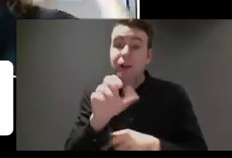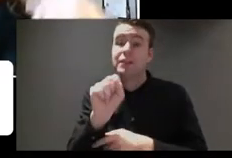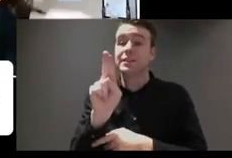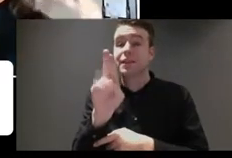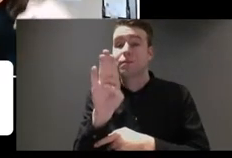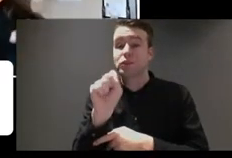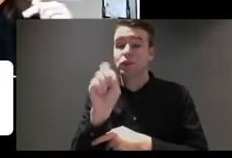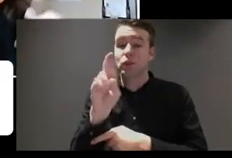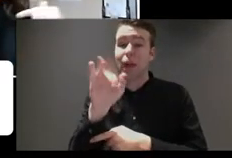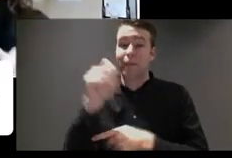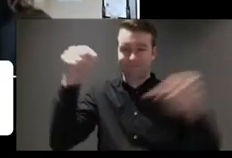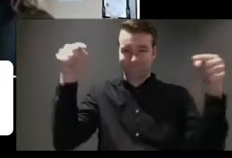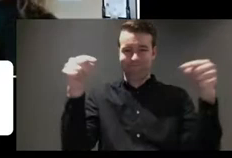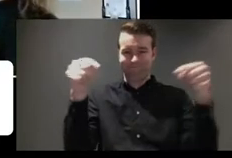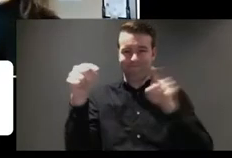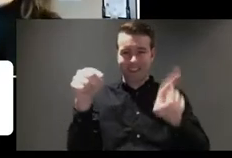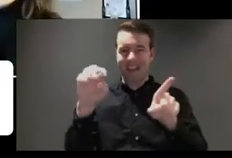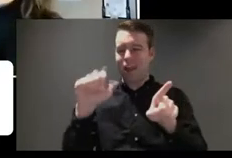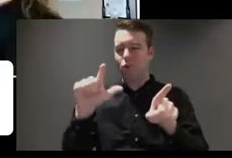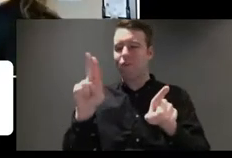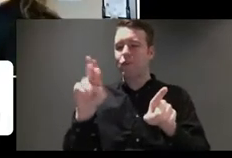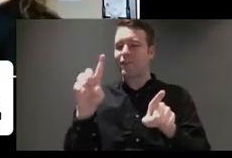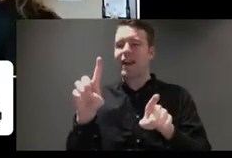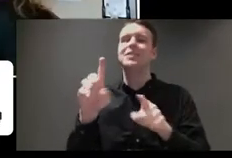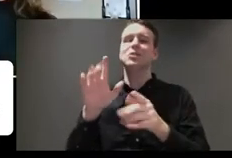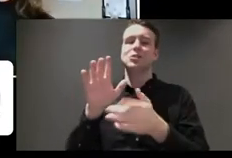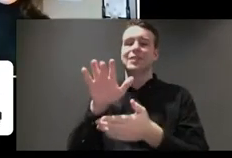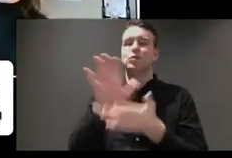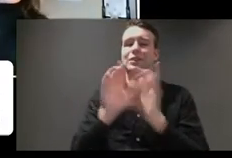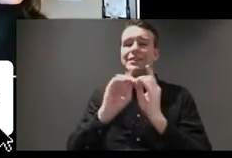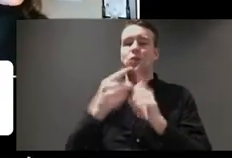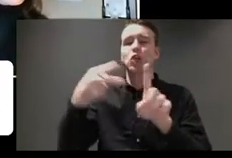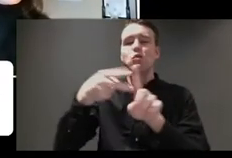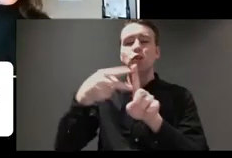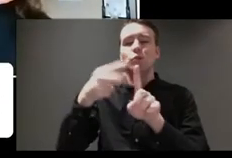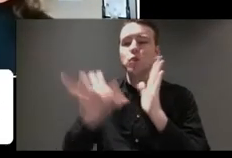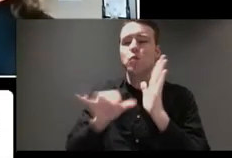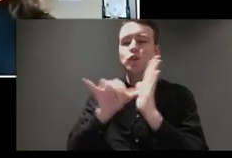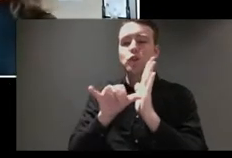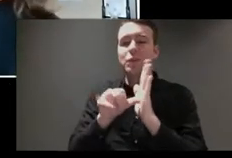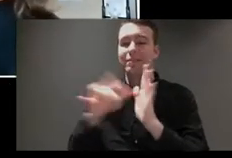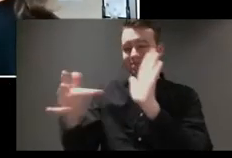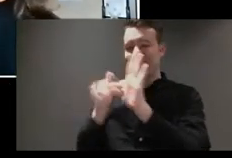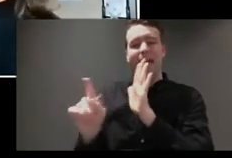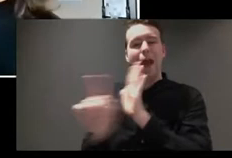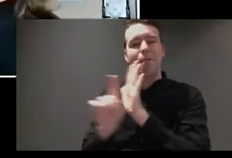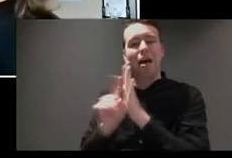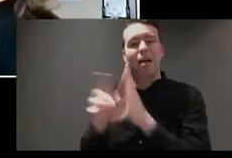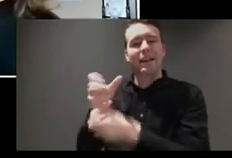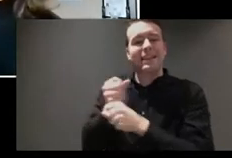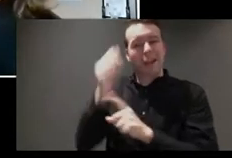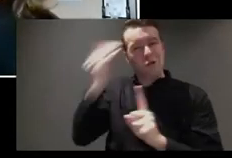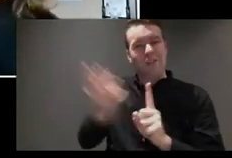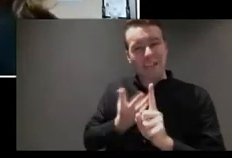subscribe to the Elk Grove Unified School District's YouTube channel and click on that little bell icon to receive